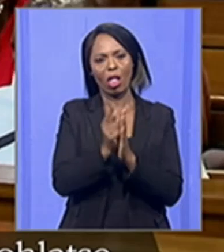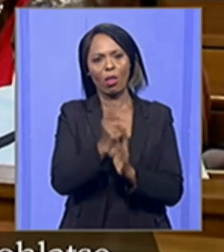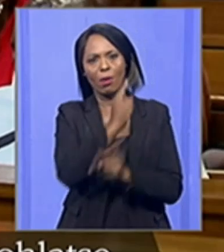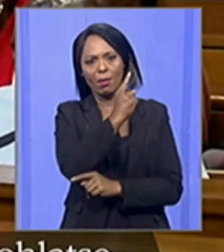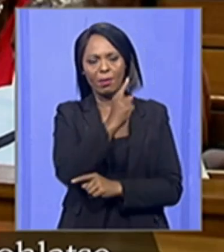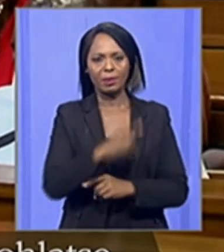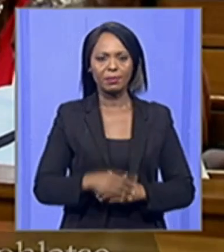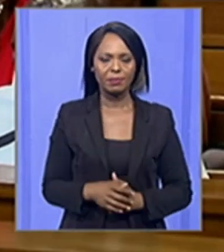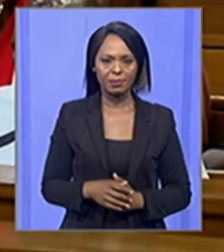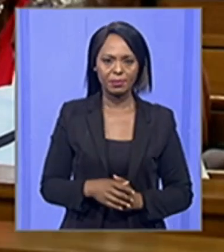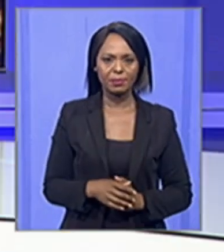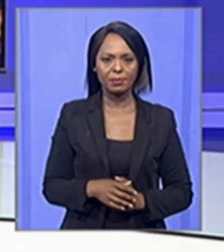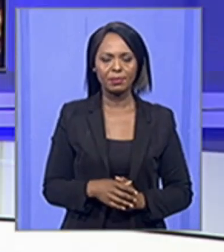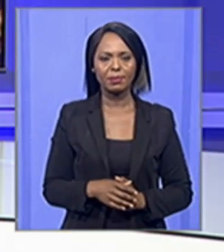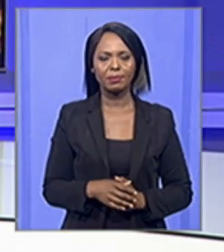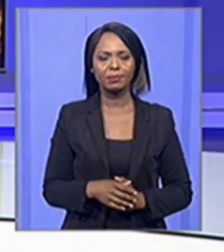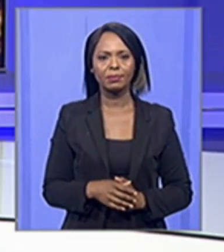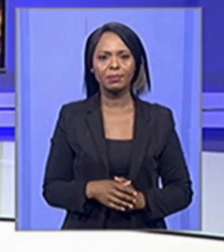šoma.